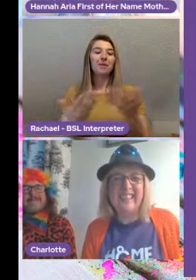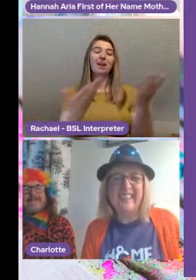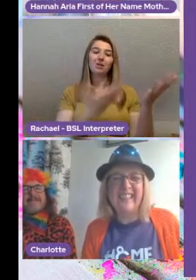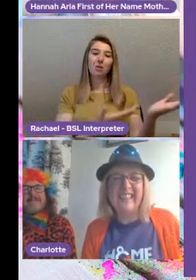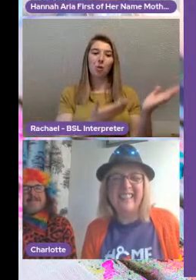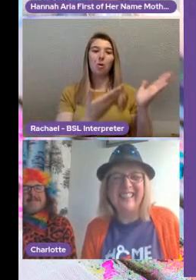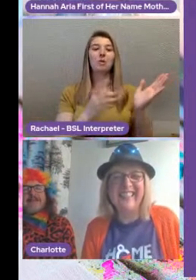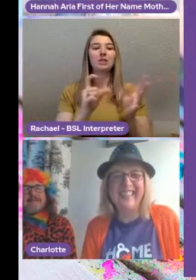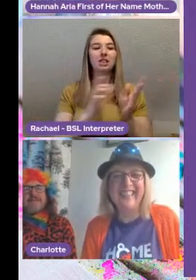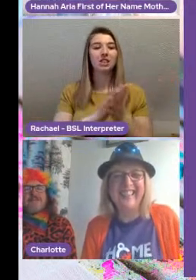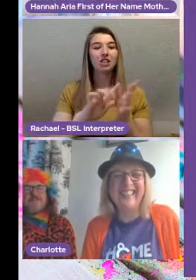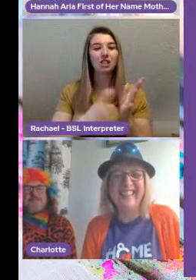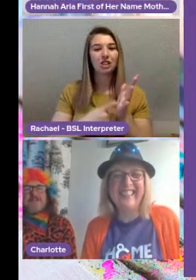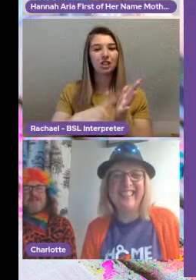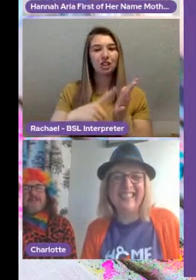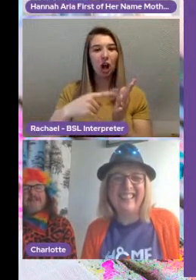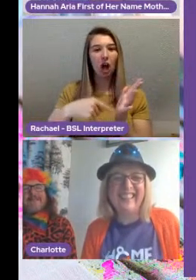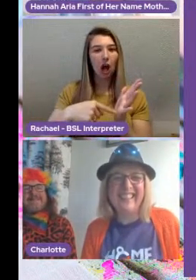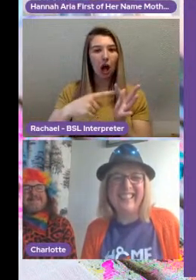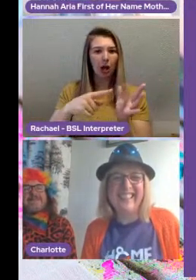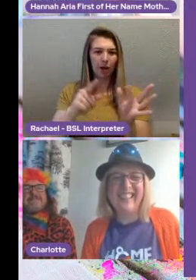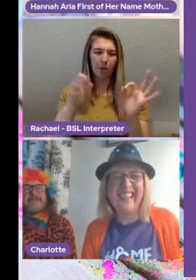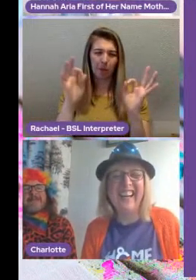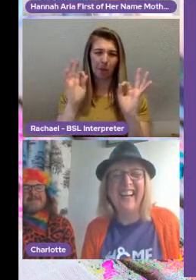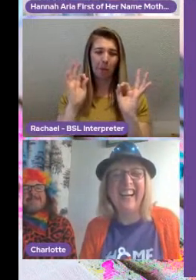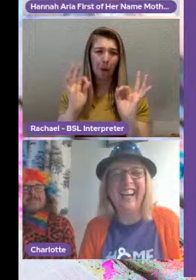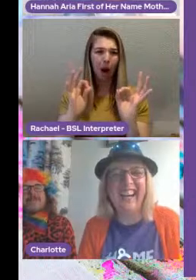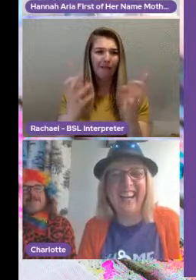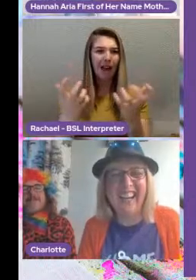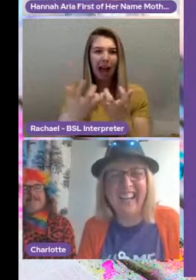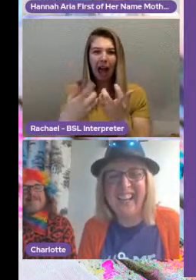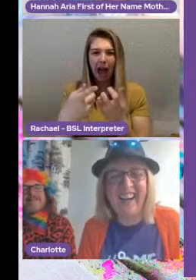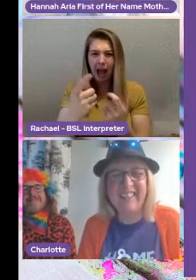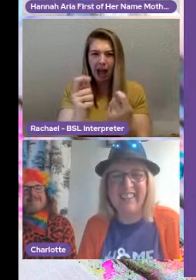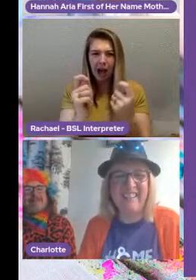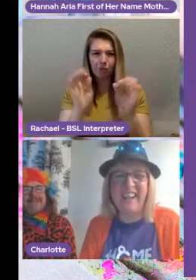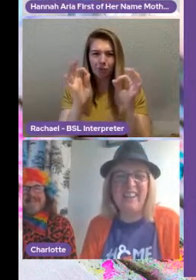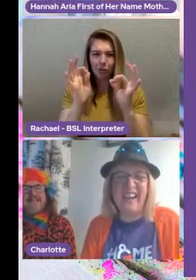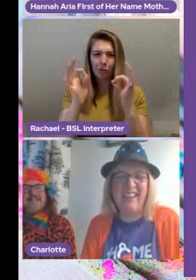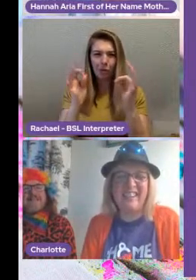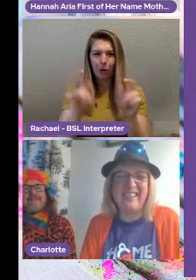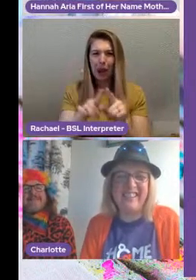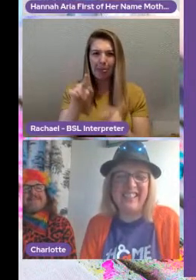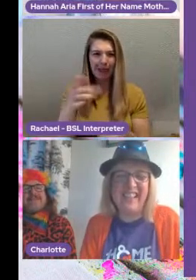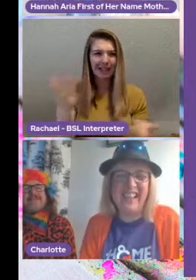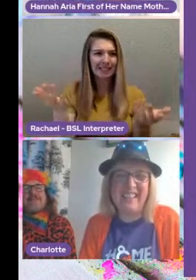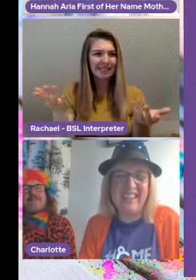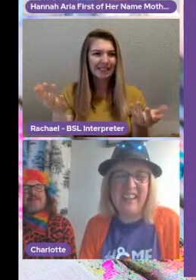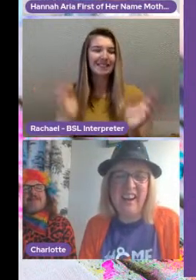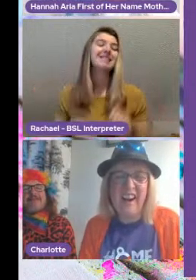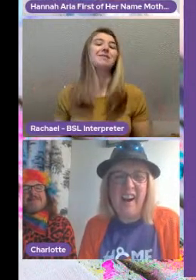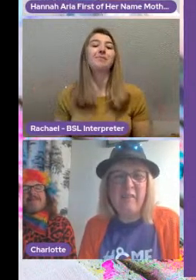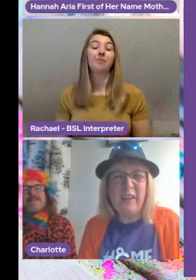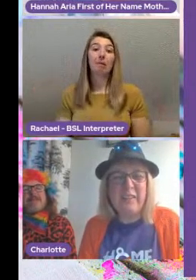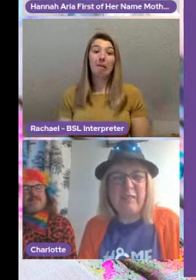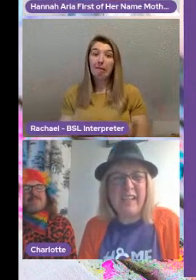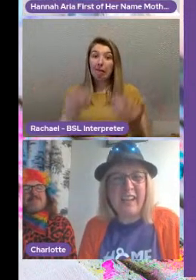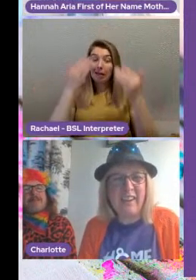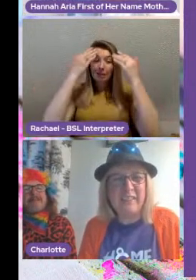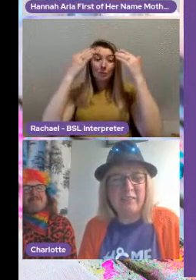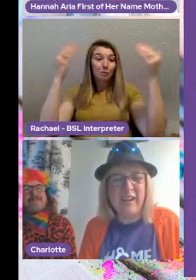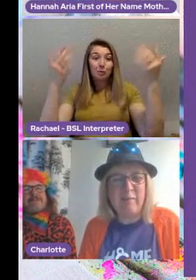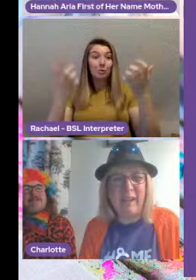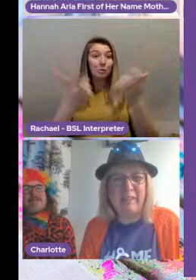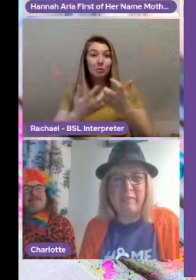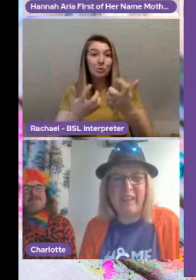Is perfect. So much. You saw my first attempt. How did you get it like this? This is brilliant. I don't know how I did it in the end. I found it